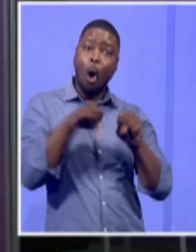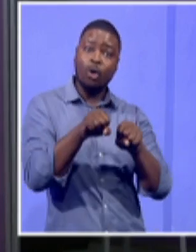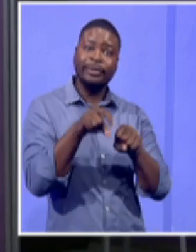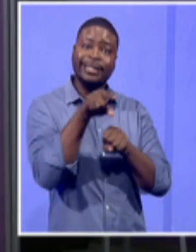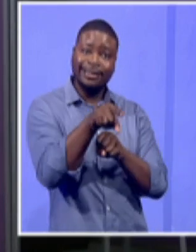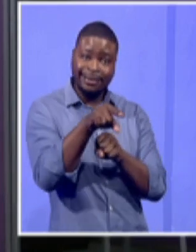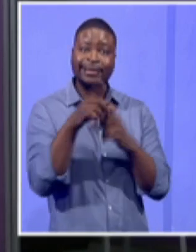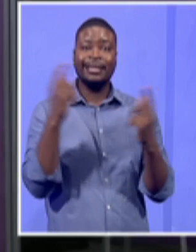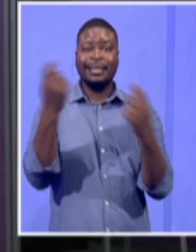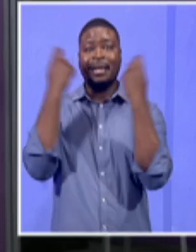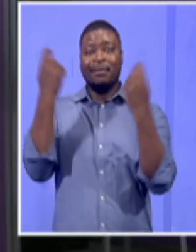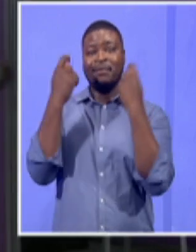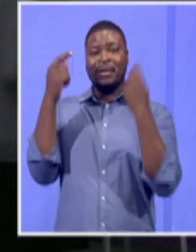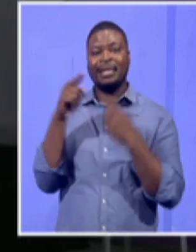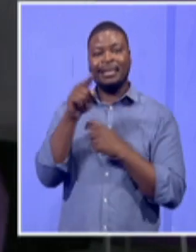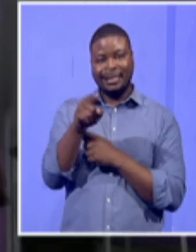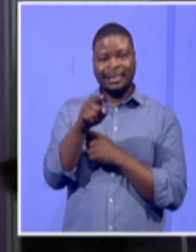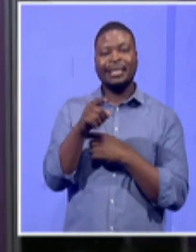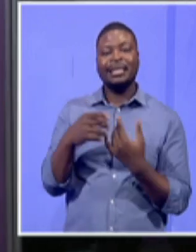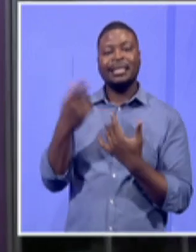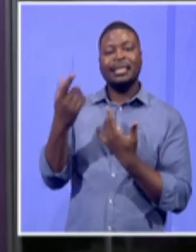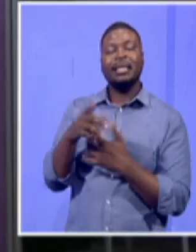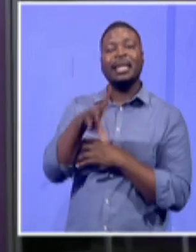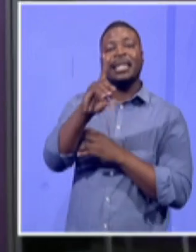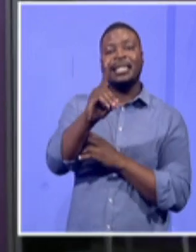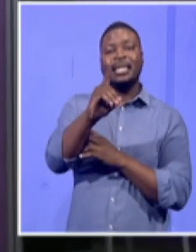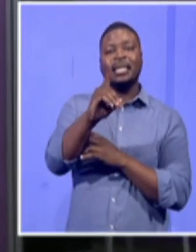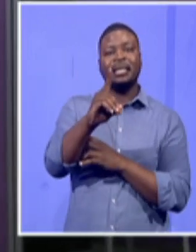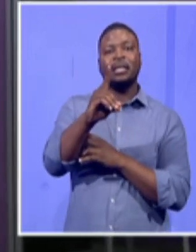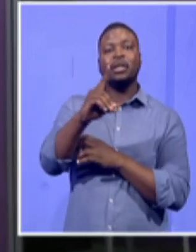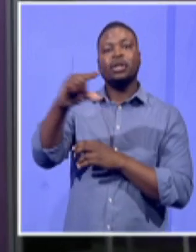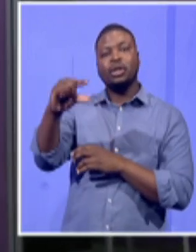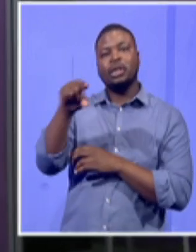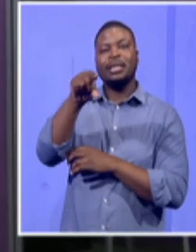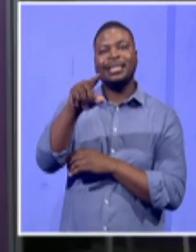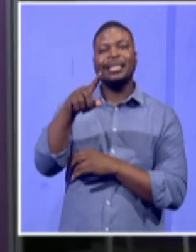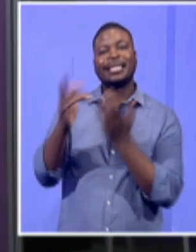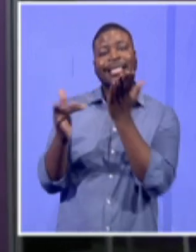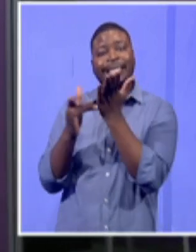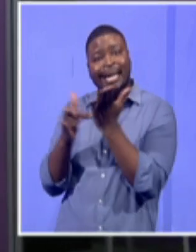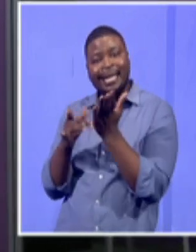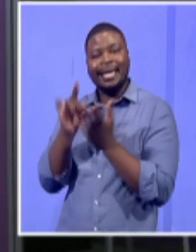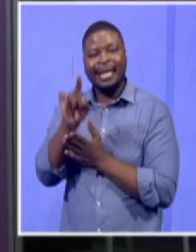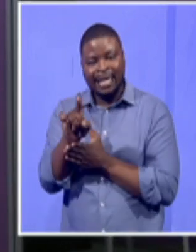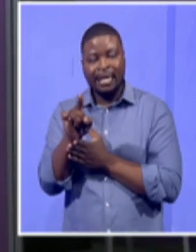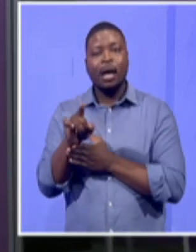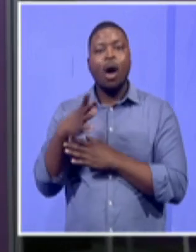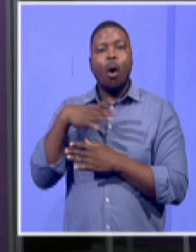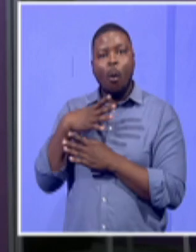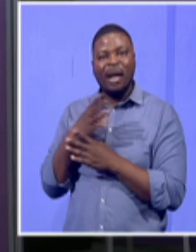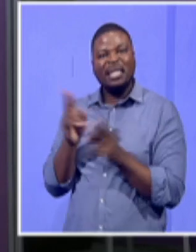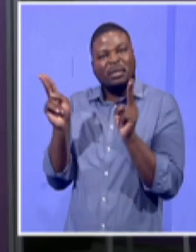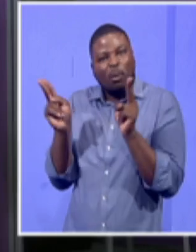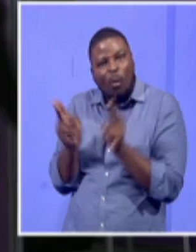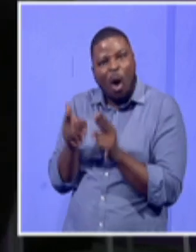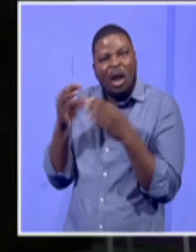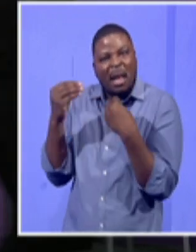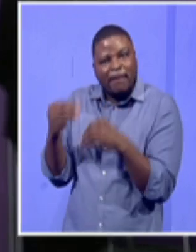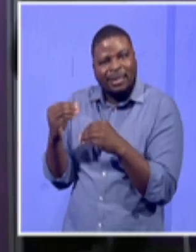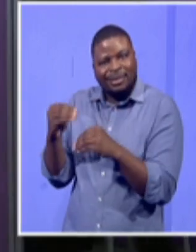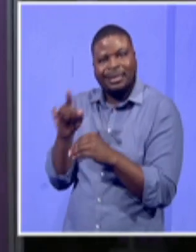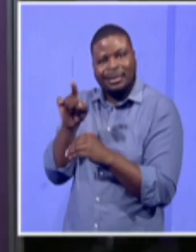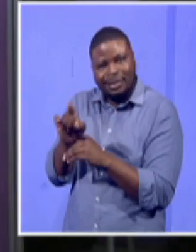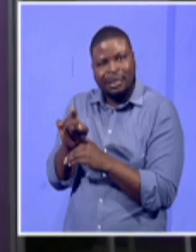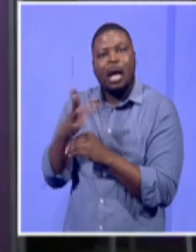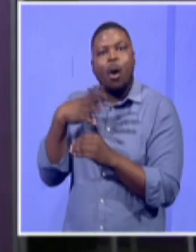called DigiTech that aims to empower small to medium enterprises that are contributing to that knowledge economy